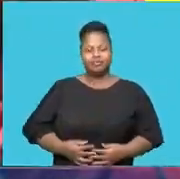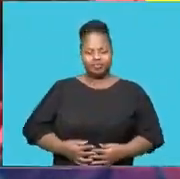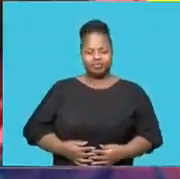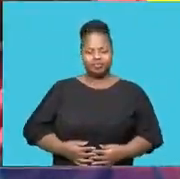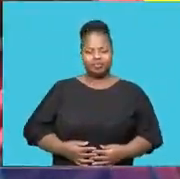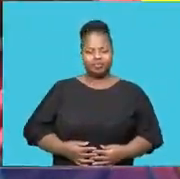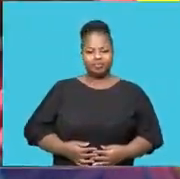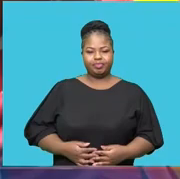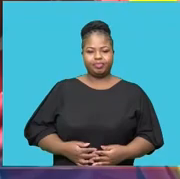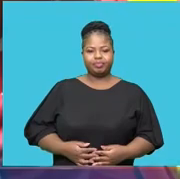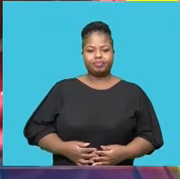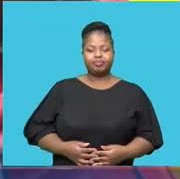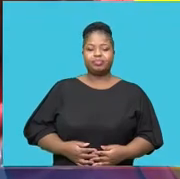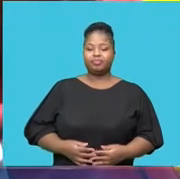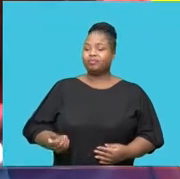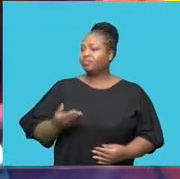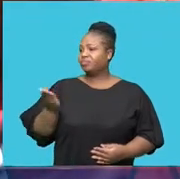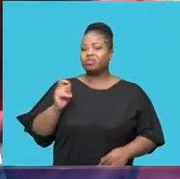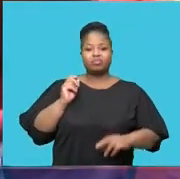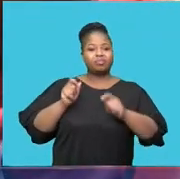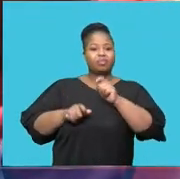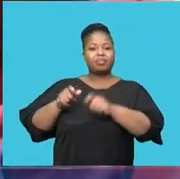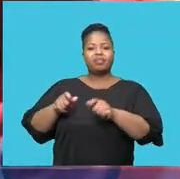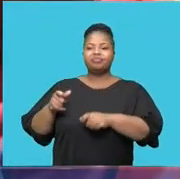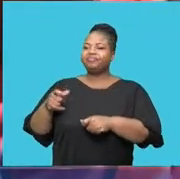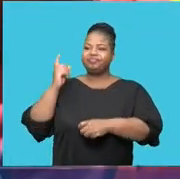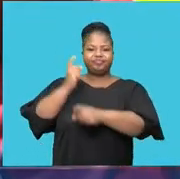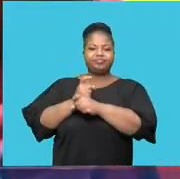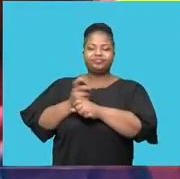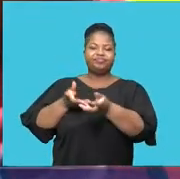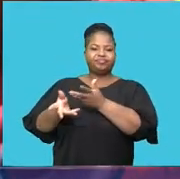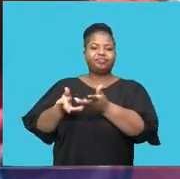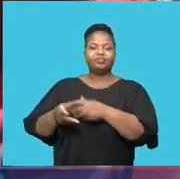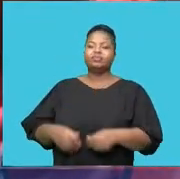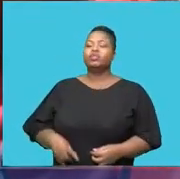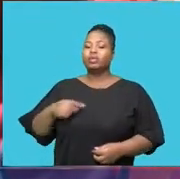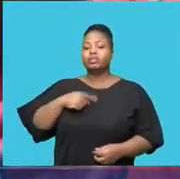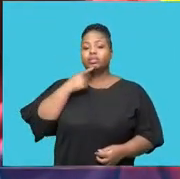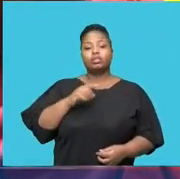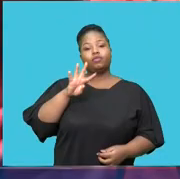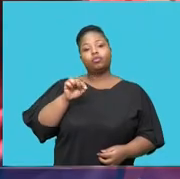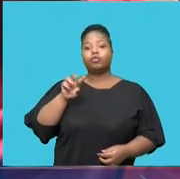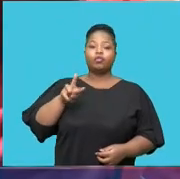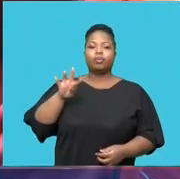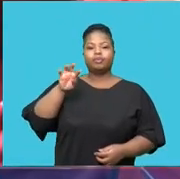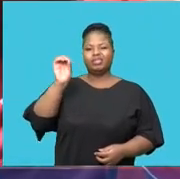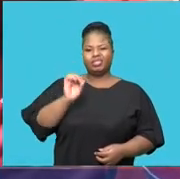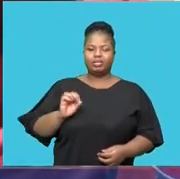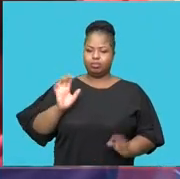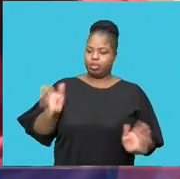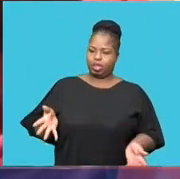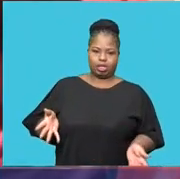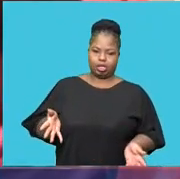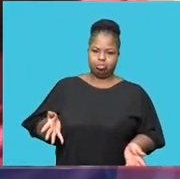ngama-48. Labantu bebengafuni ukukhuluma nabasebenzi bafake u-4.4% bathi nizobona ukuthi nenzani.